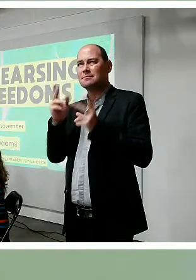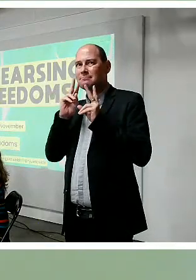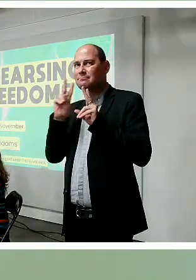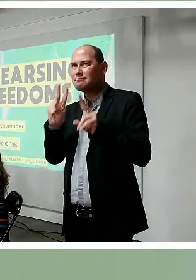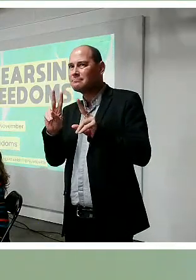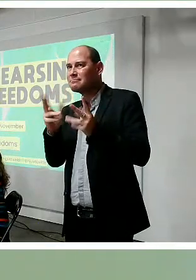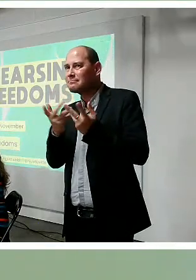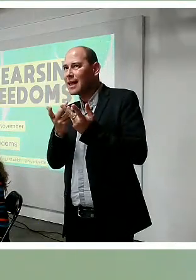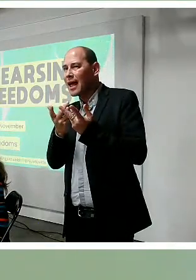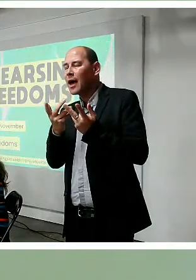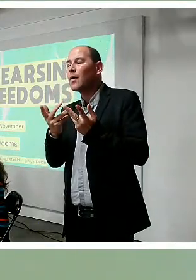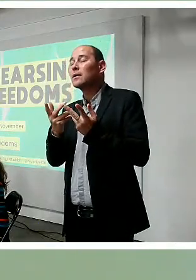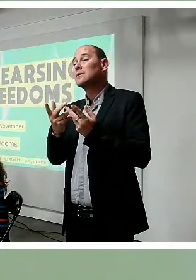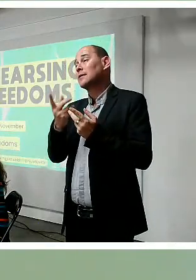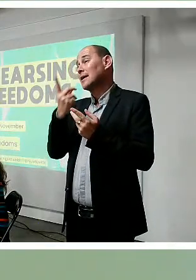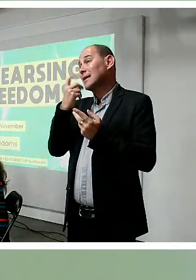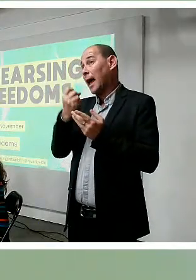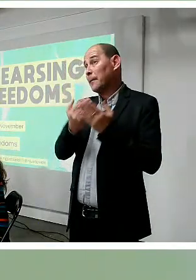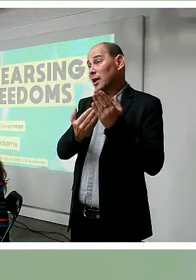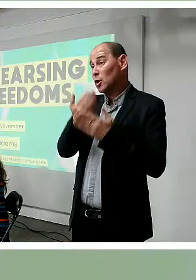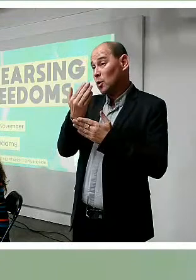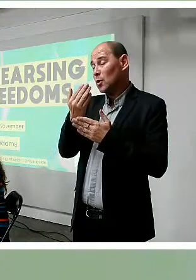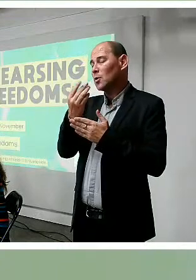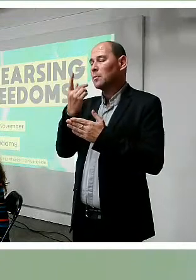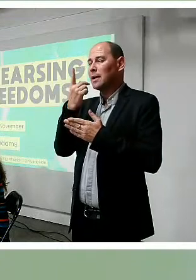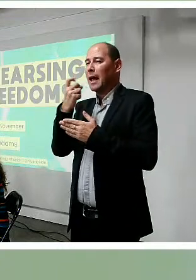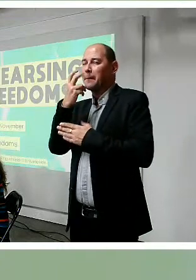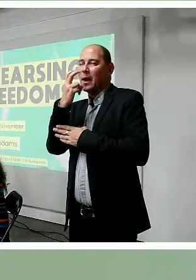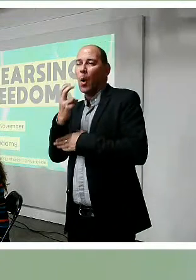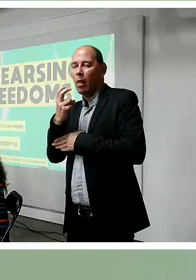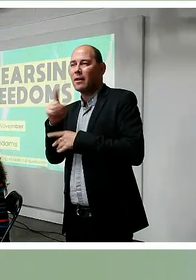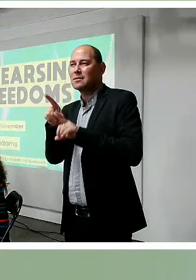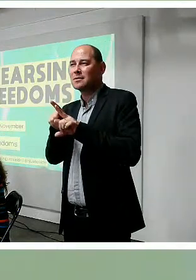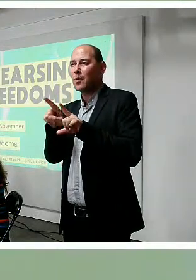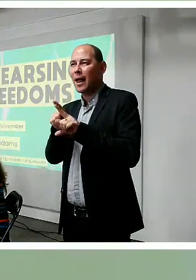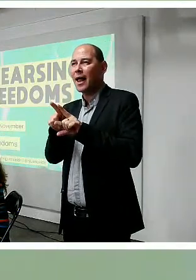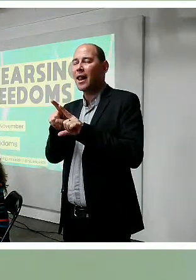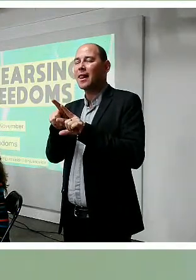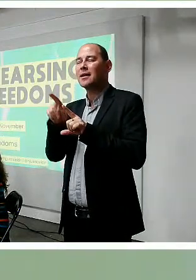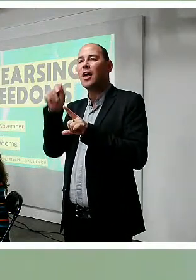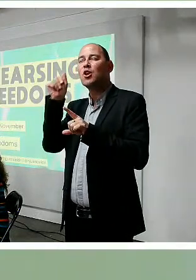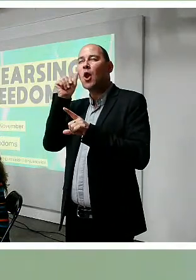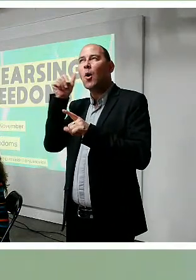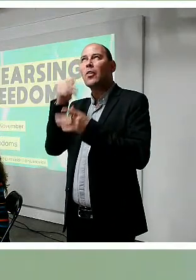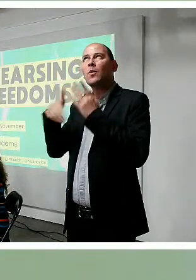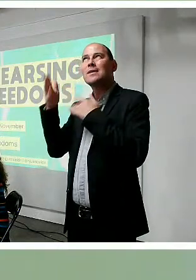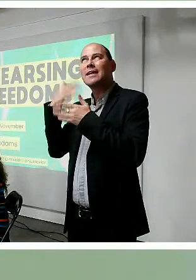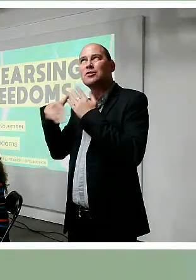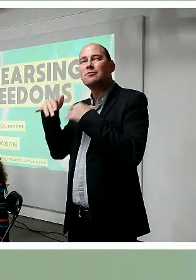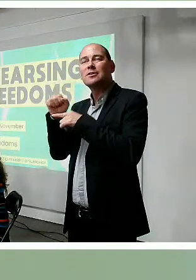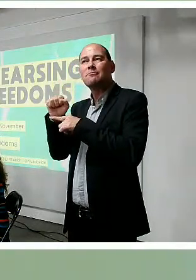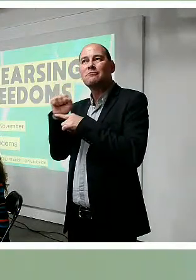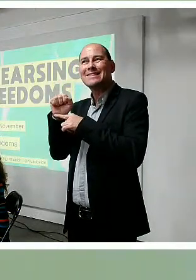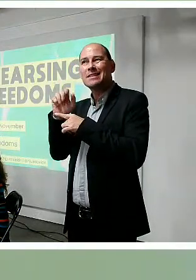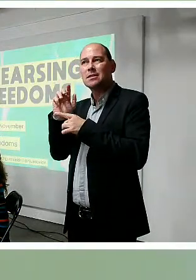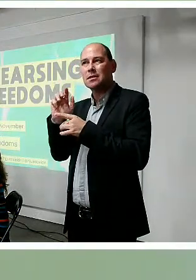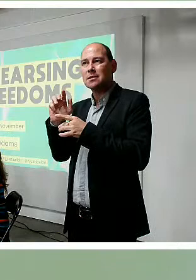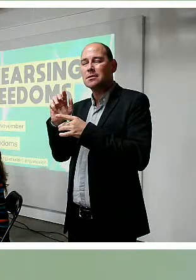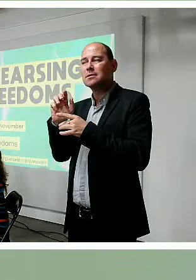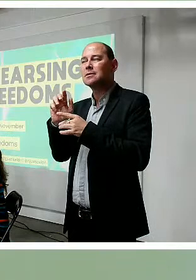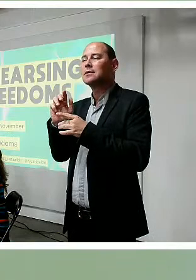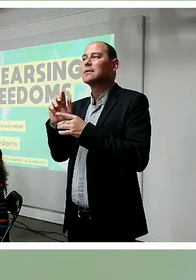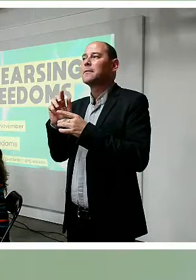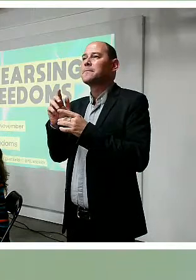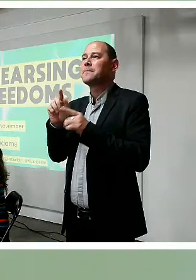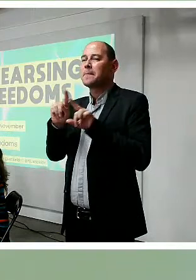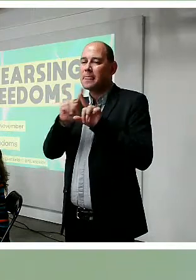this can be new, but may also be very old. And knowing those histories of resistance and those